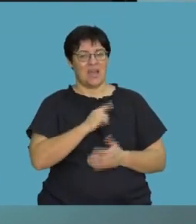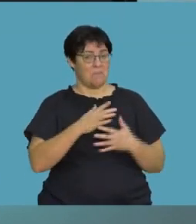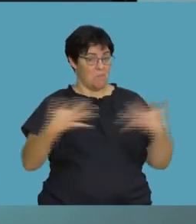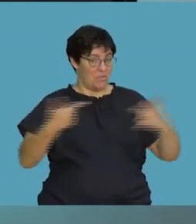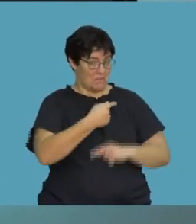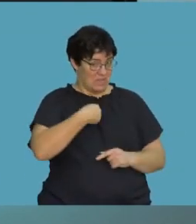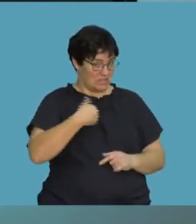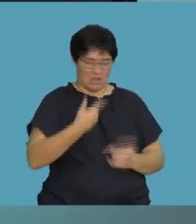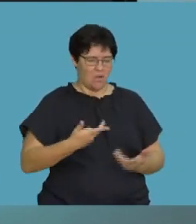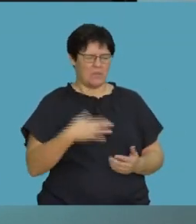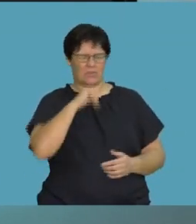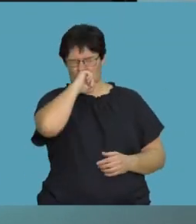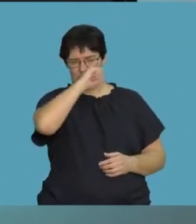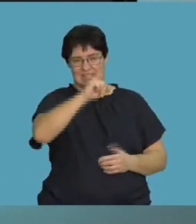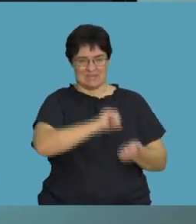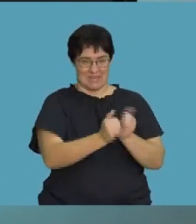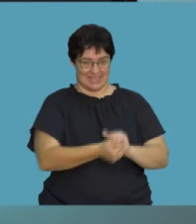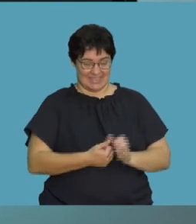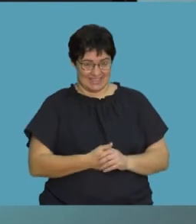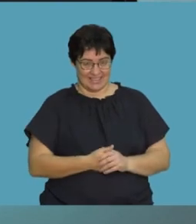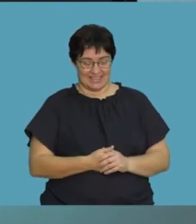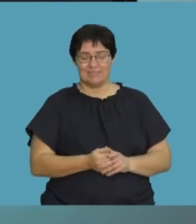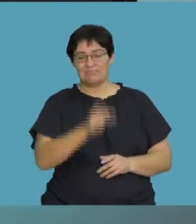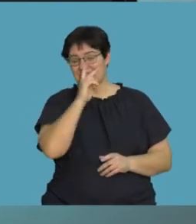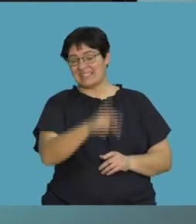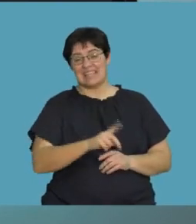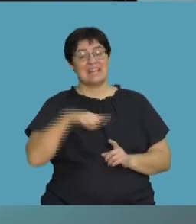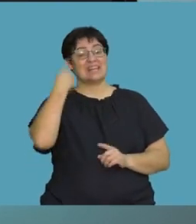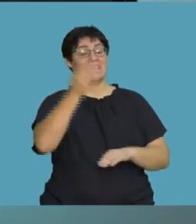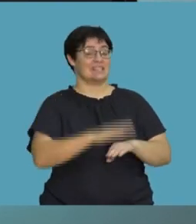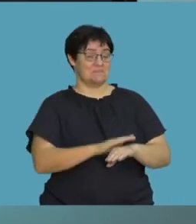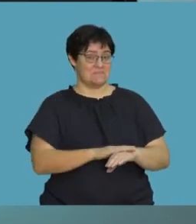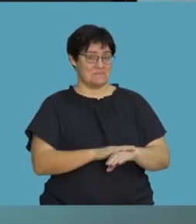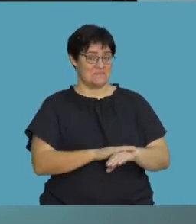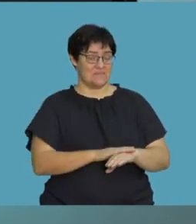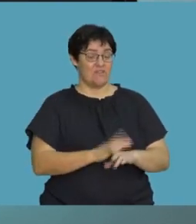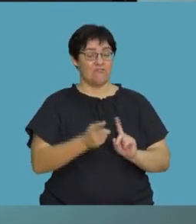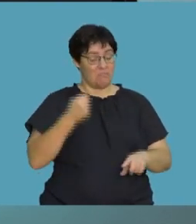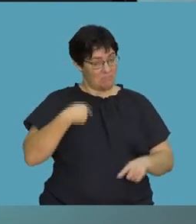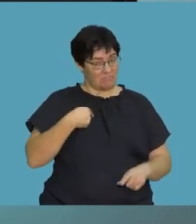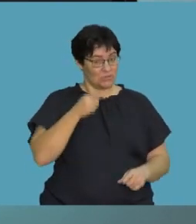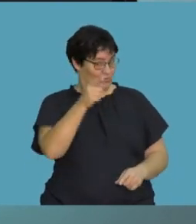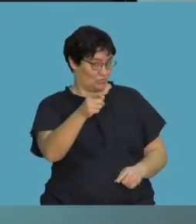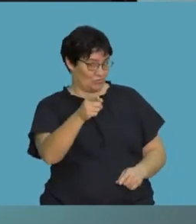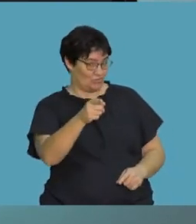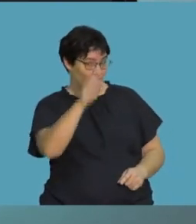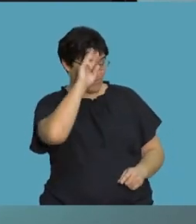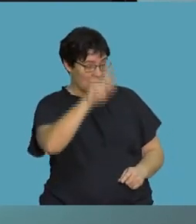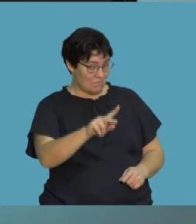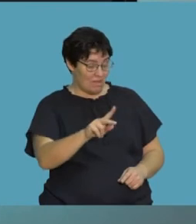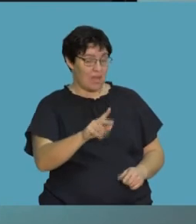because I don't think you enjoyed it more than me. I love maths. Anyways, I shall see you guys next time, but from